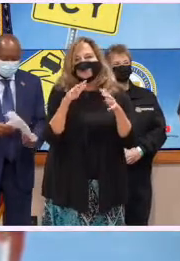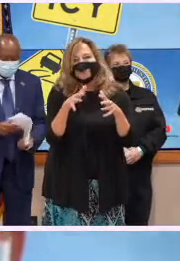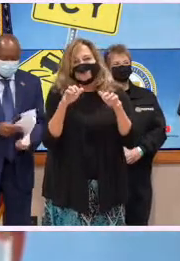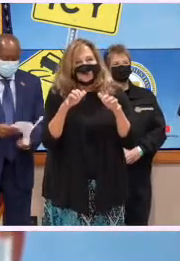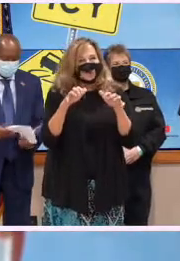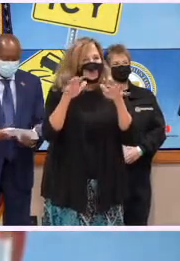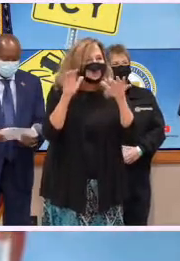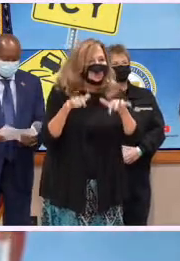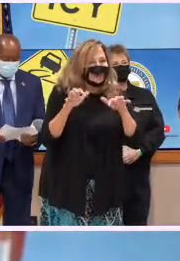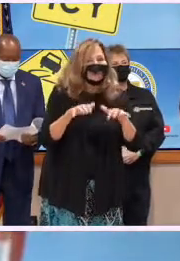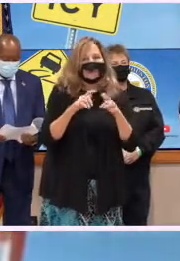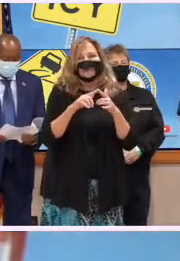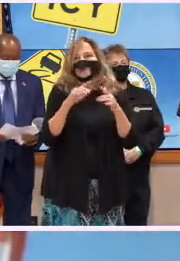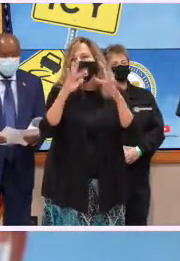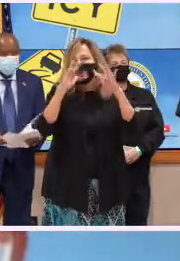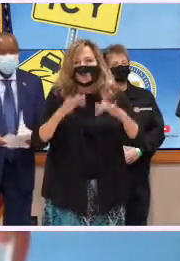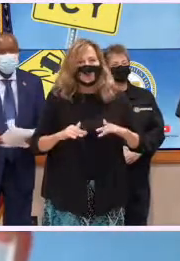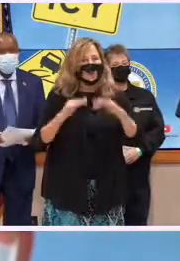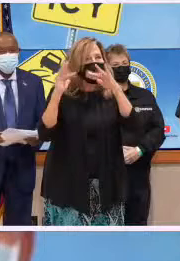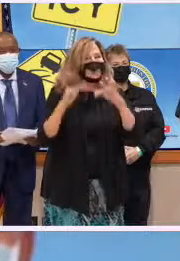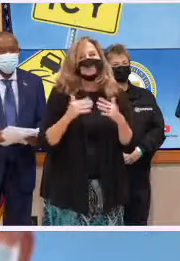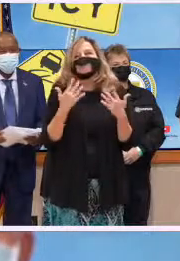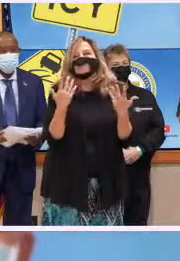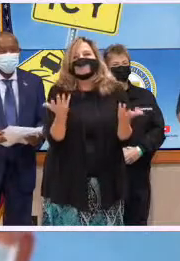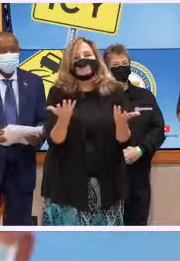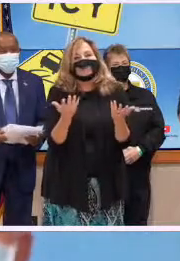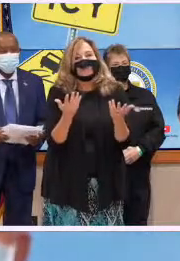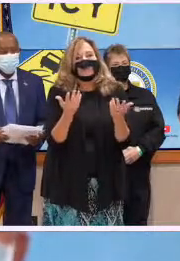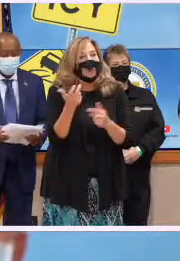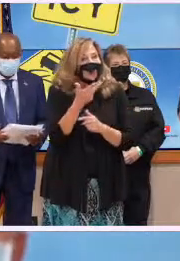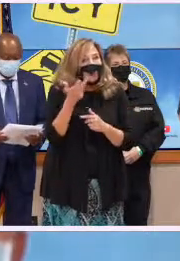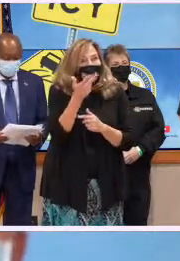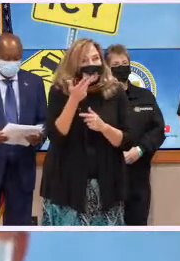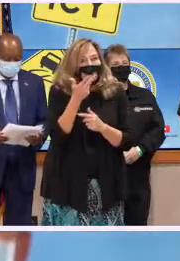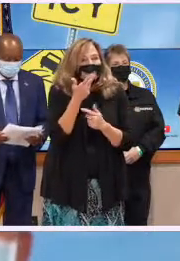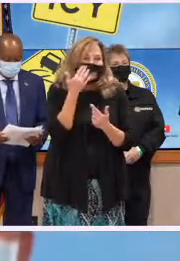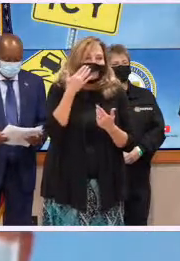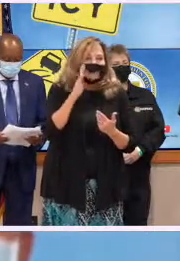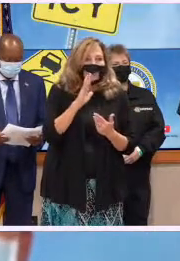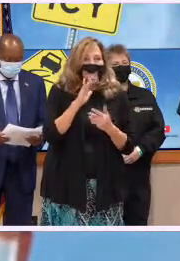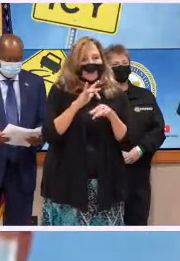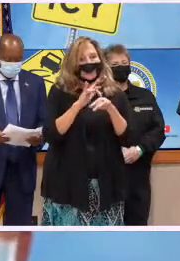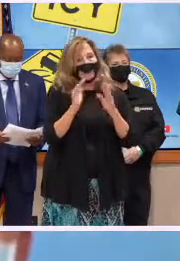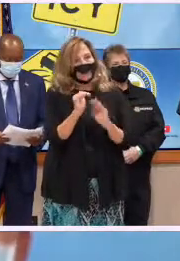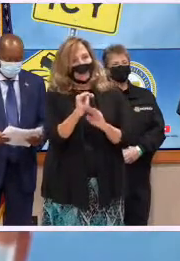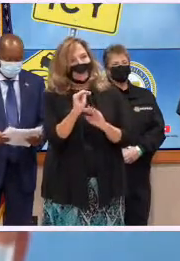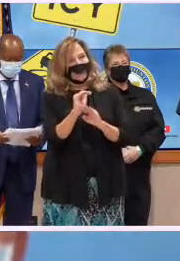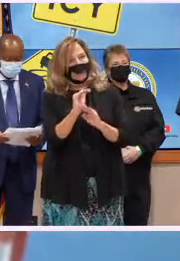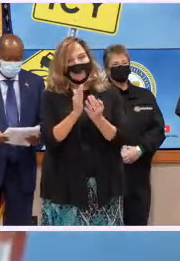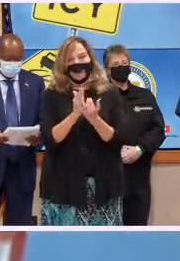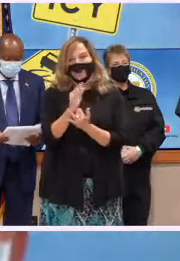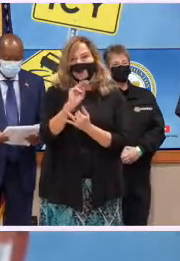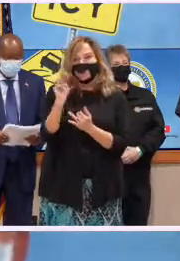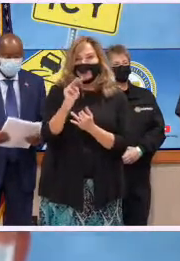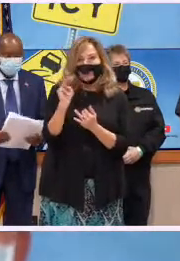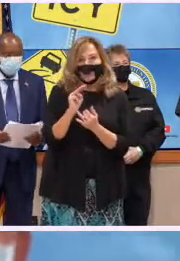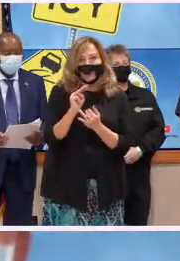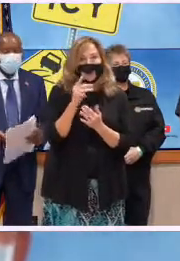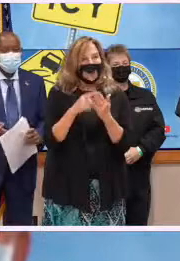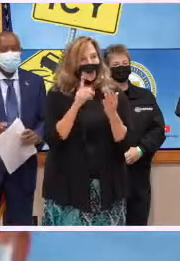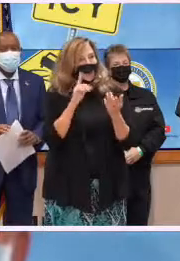it could even be snow, it could be all three on Monday, starting Sunday night going into Monday. I will underscore